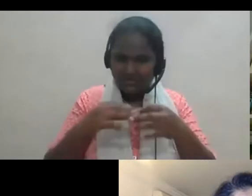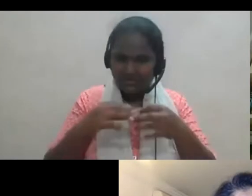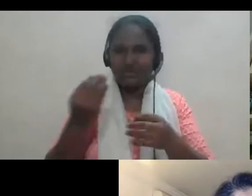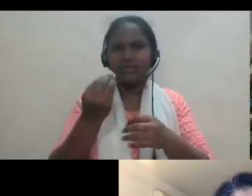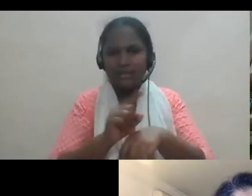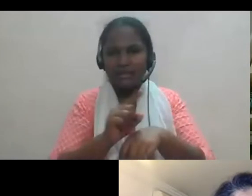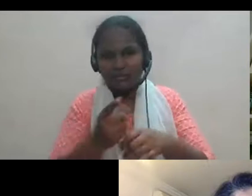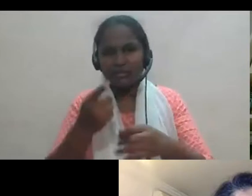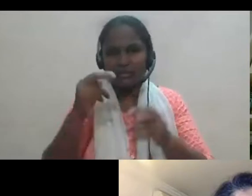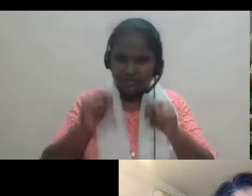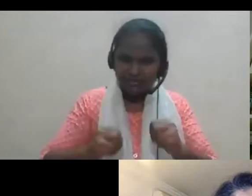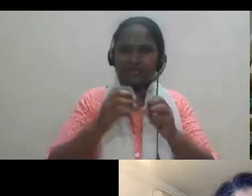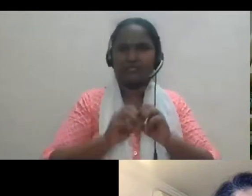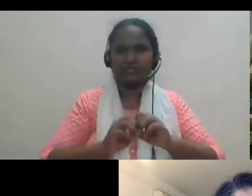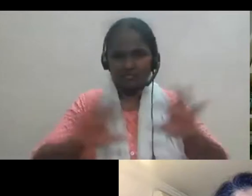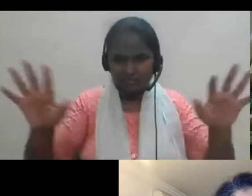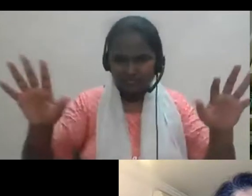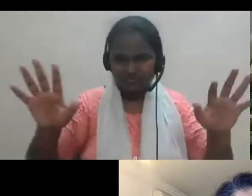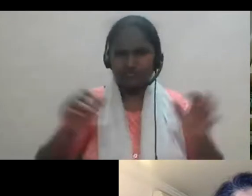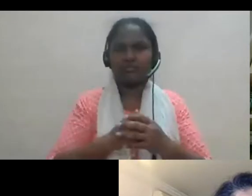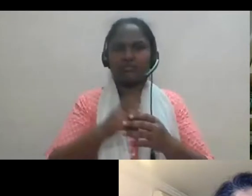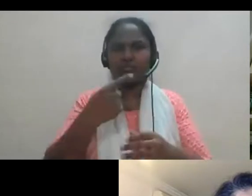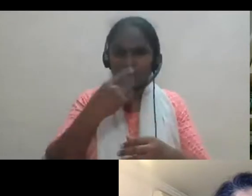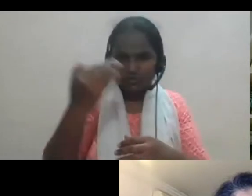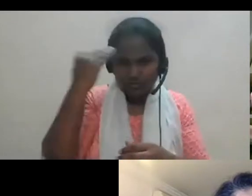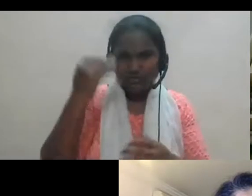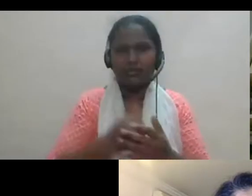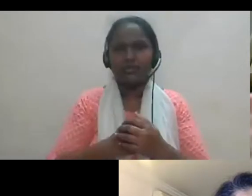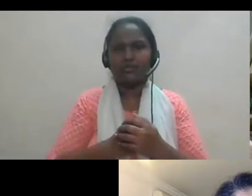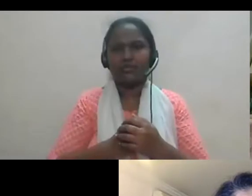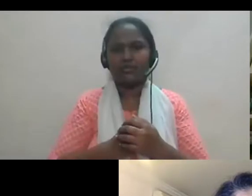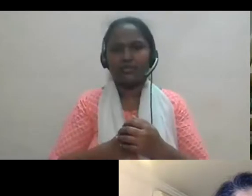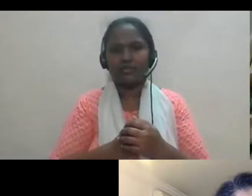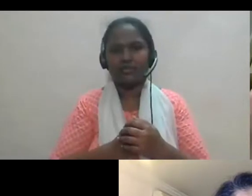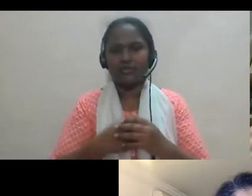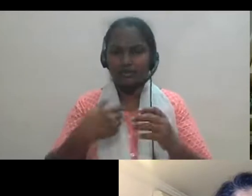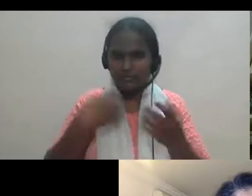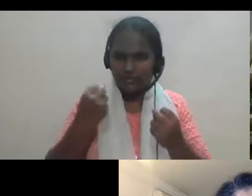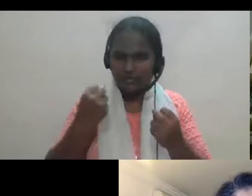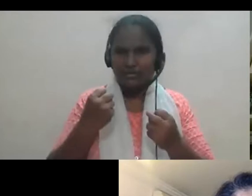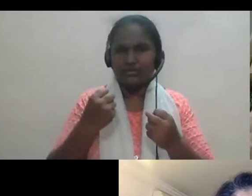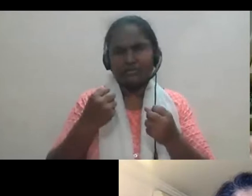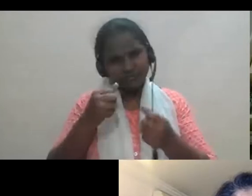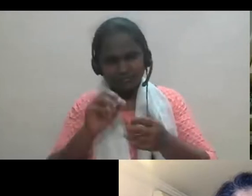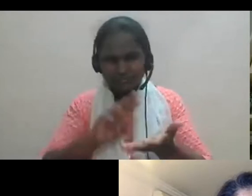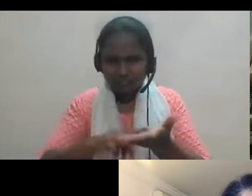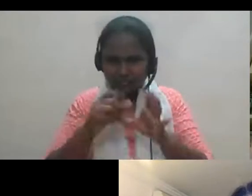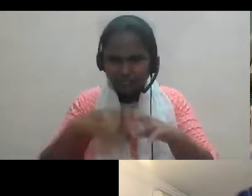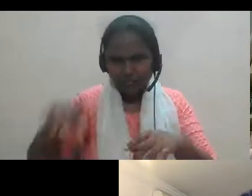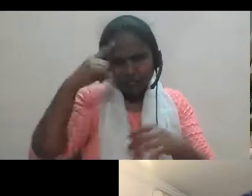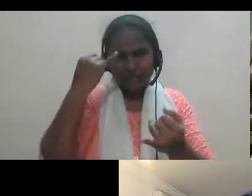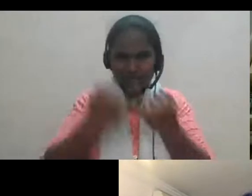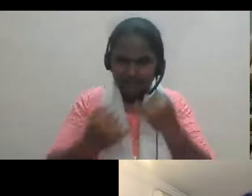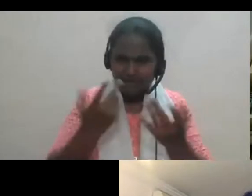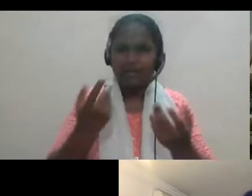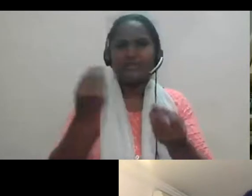to establish it. We need to say, you know, okay, we can acknowledge, you know, history until a